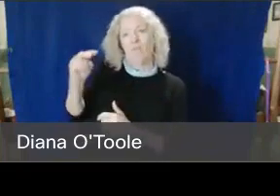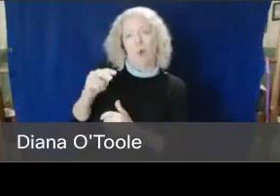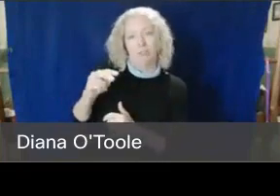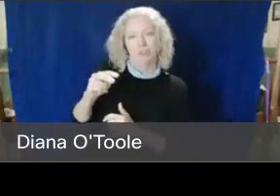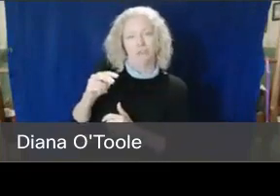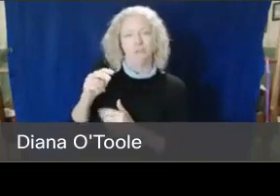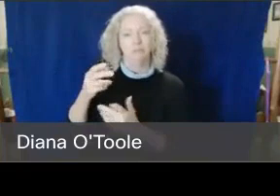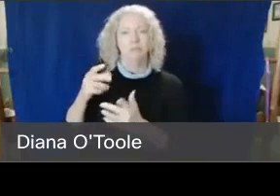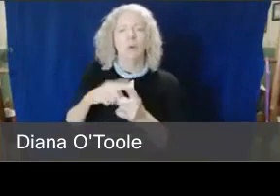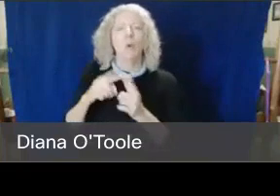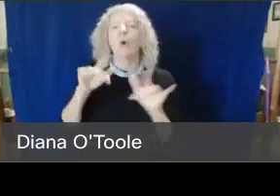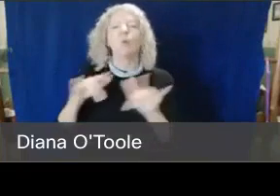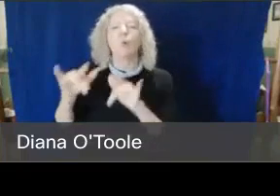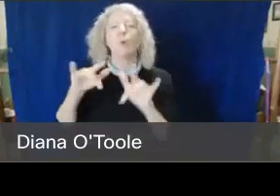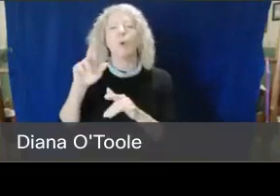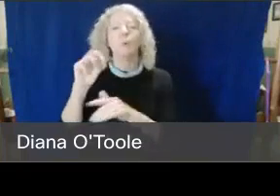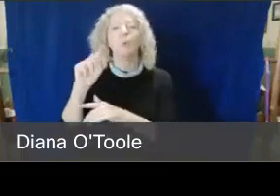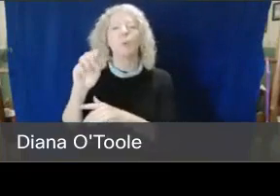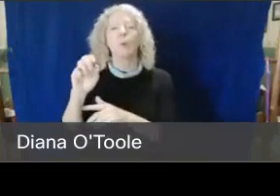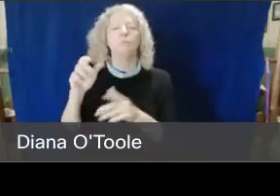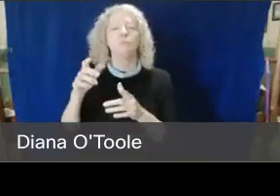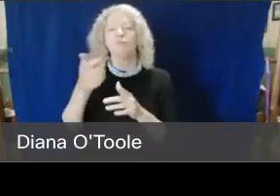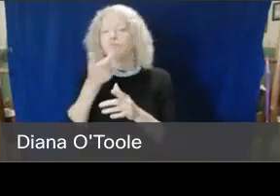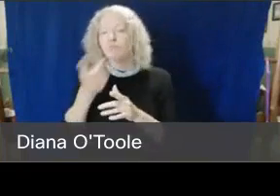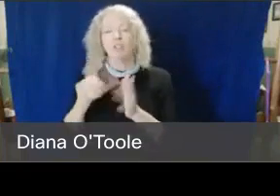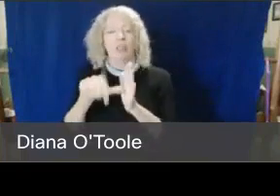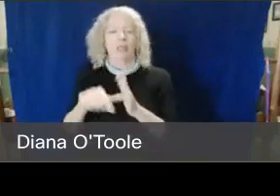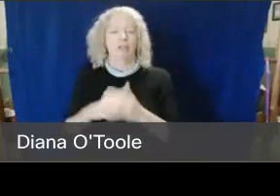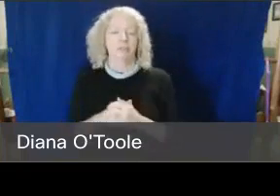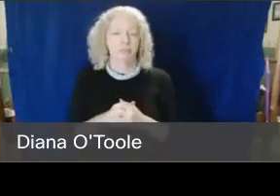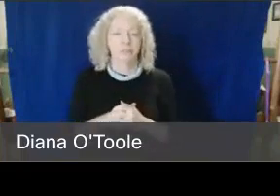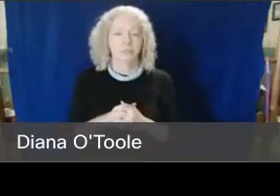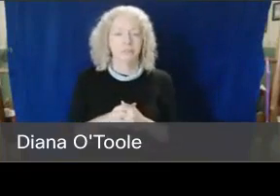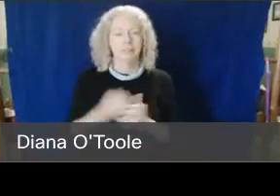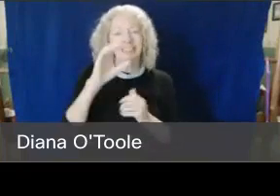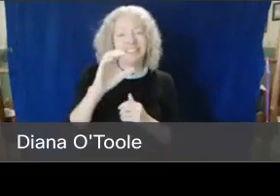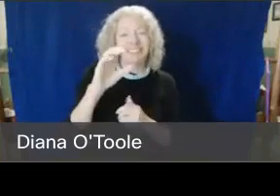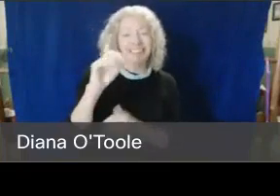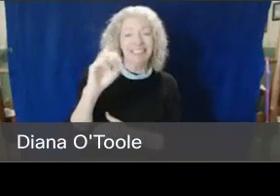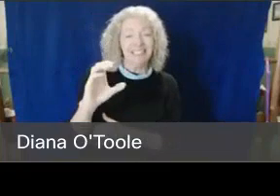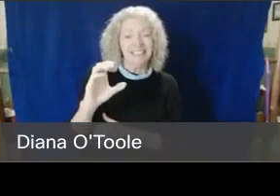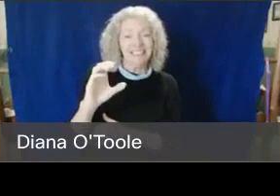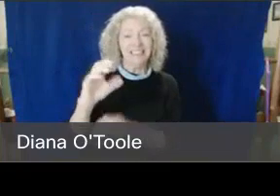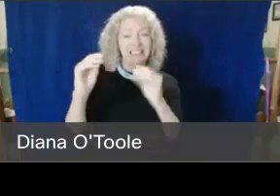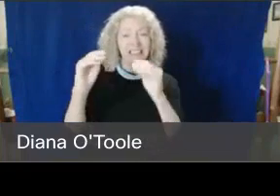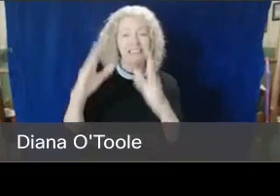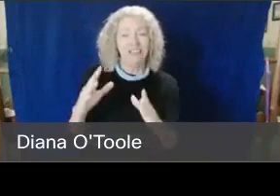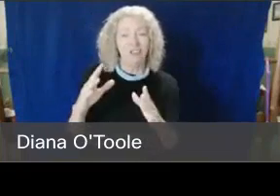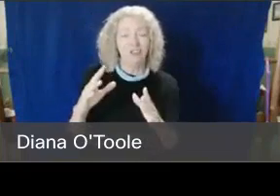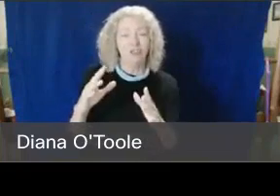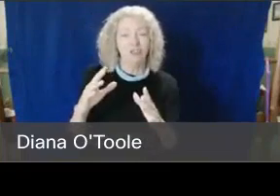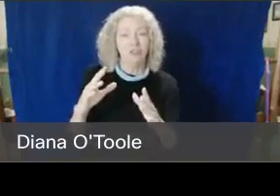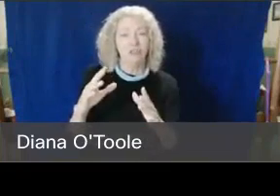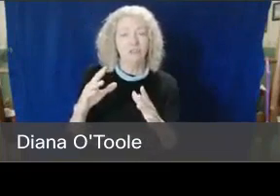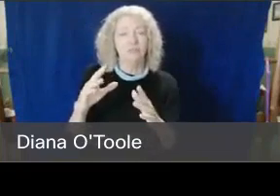later. CDC teachers, we needed to add CDC teachers to be able to support our children